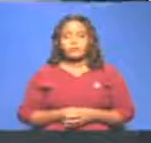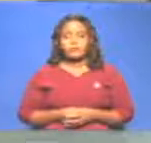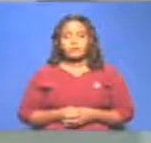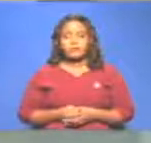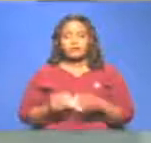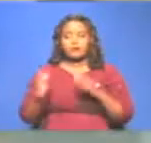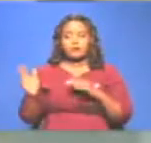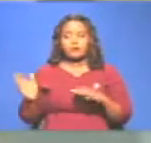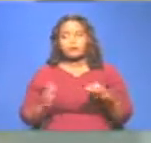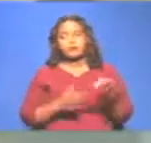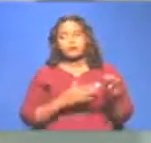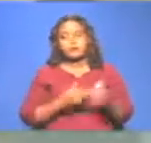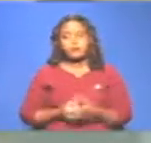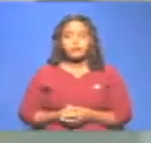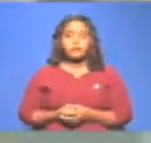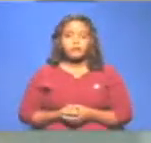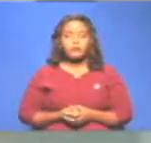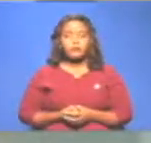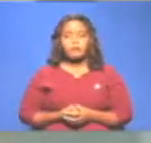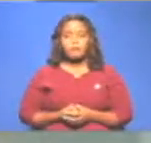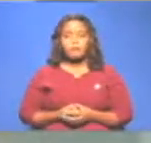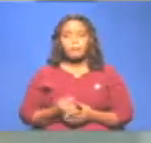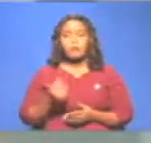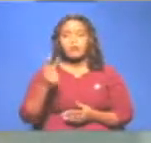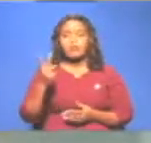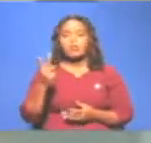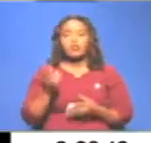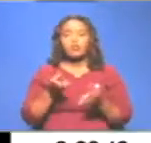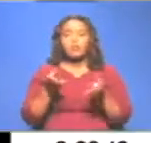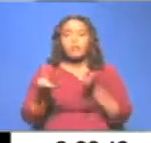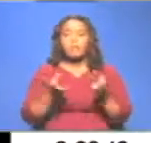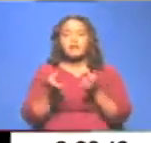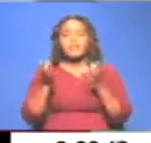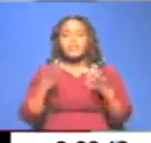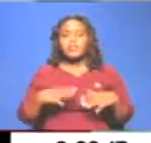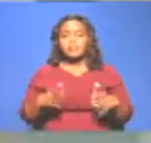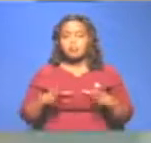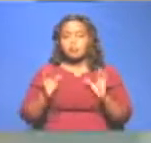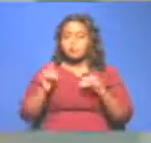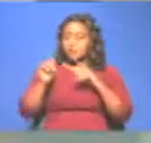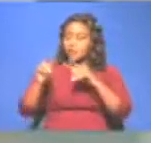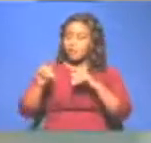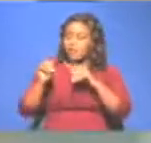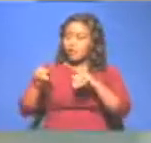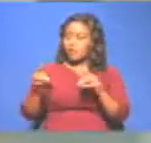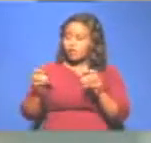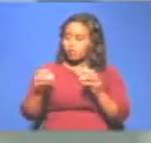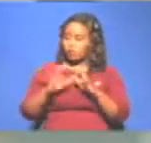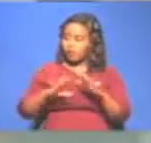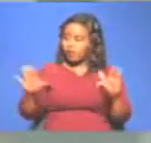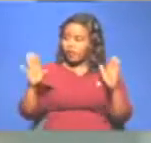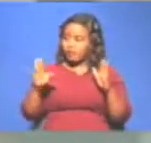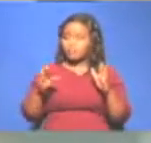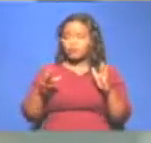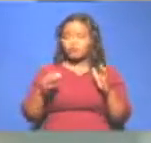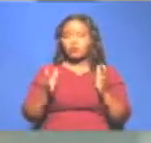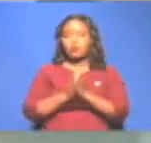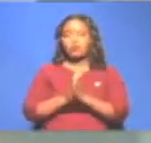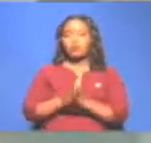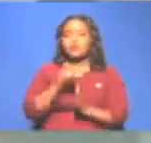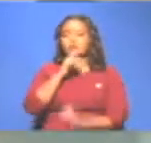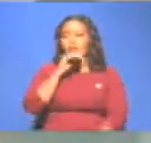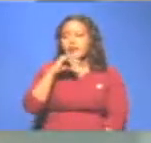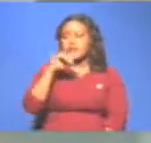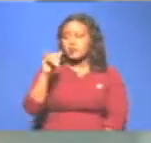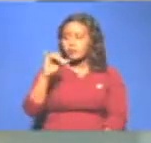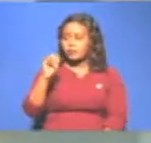two businessmen accused of land fraud together with businessman cum politician Jimmy Wanjigi have obtained orders from